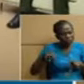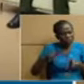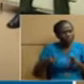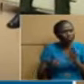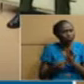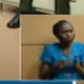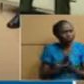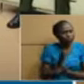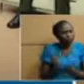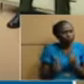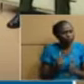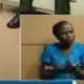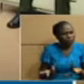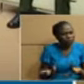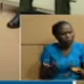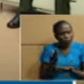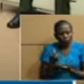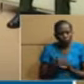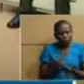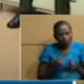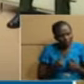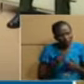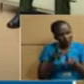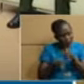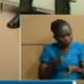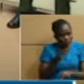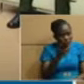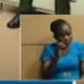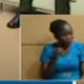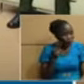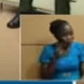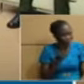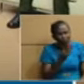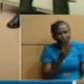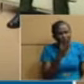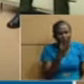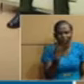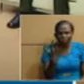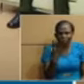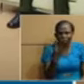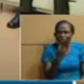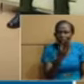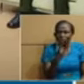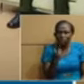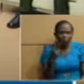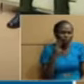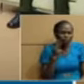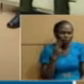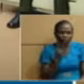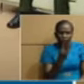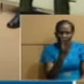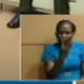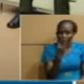opportunity. You have a population of 40 million Ugandans. Is it 40 or 45, Bernard? 42 million. So 42